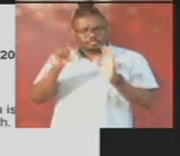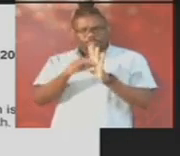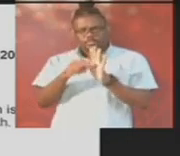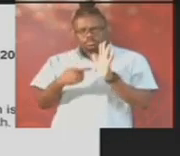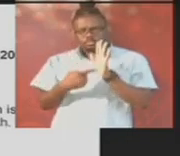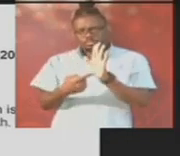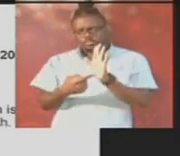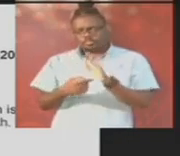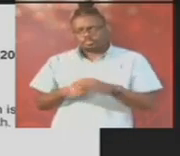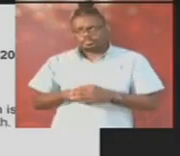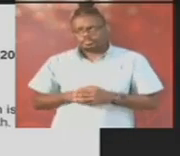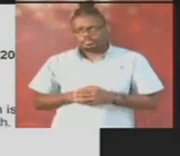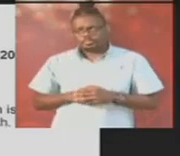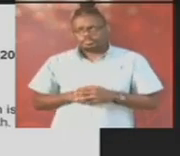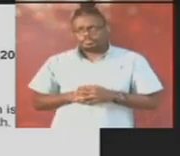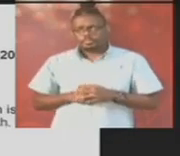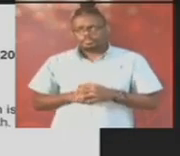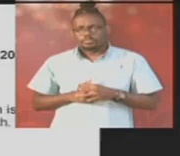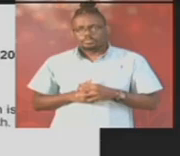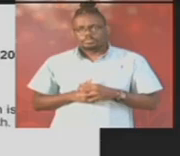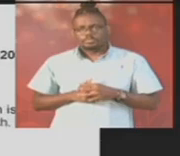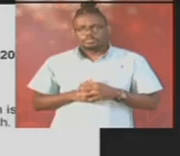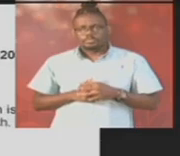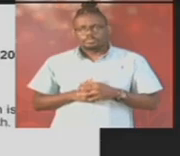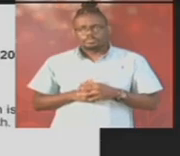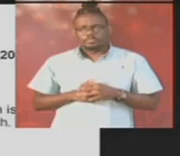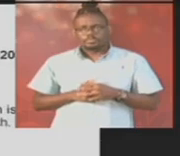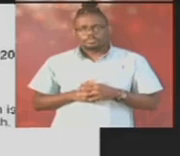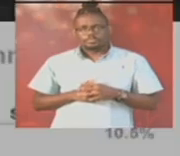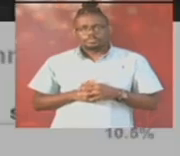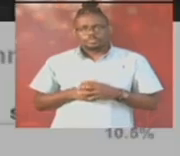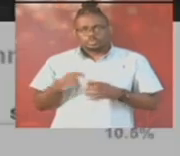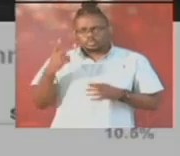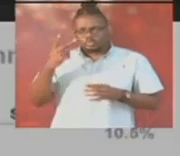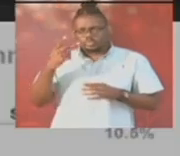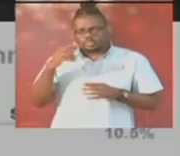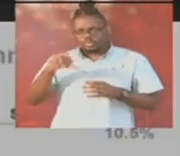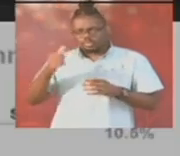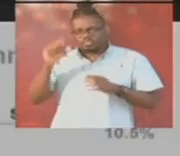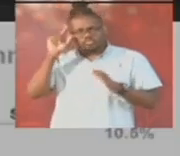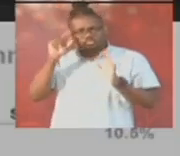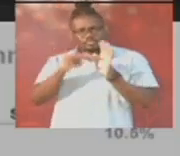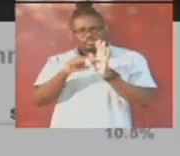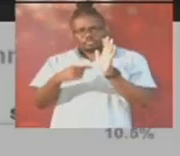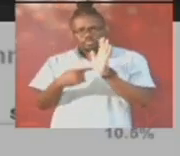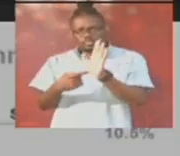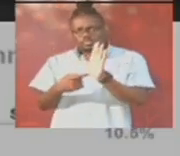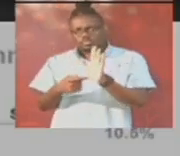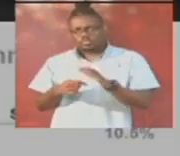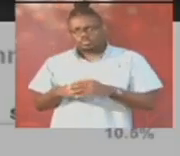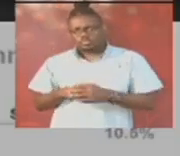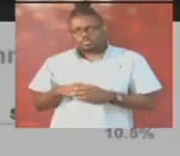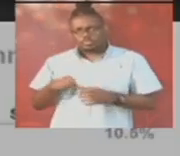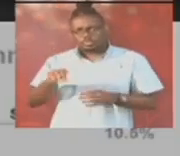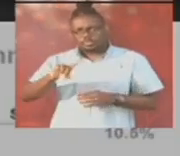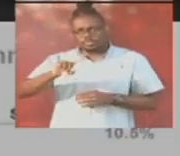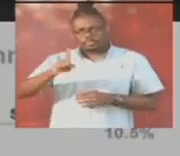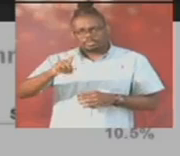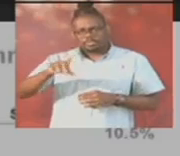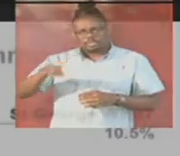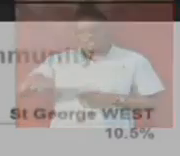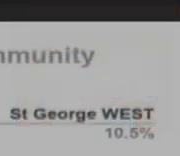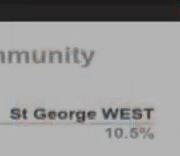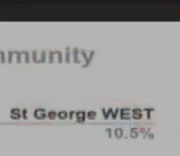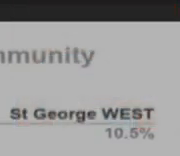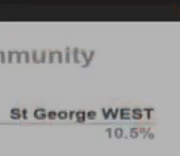my second slide is trying to break down again the total active cases, right? And this gives you an idea of the percentages that